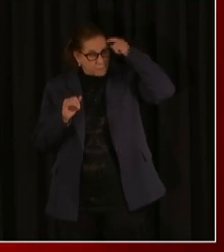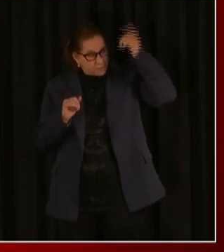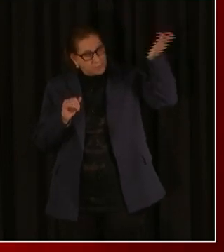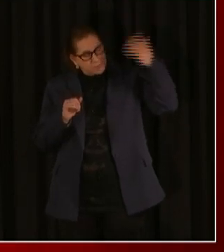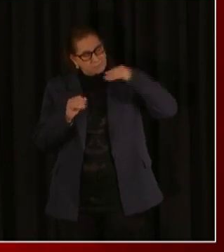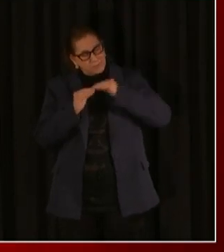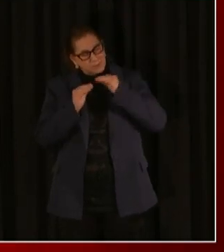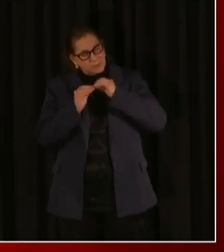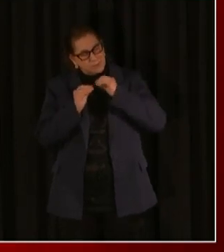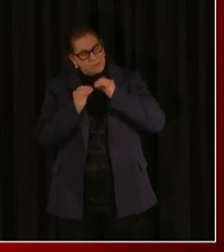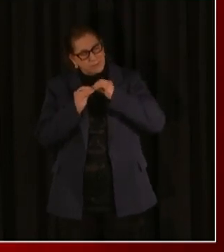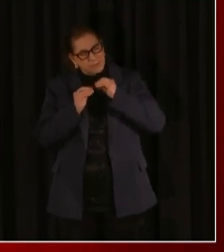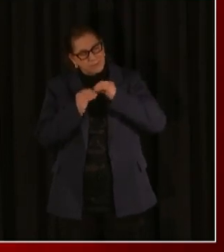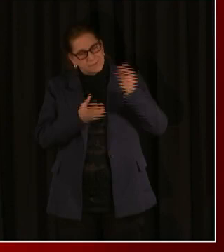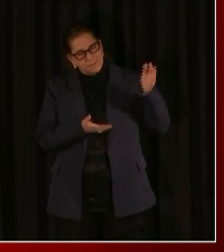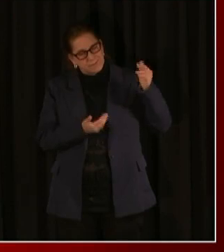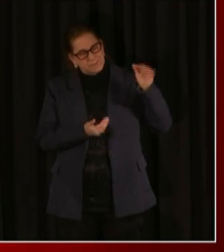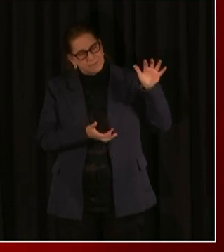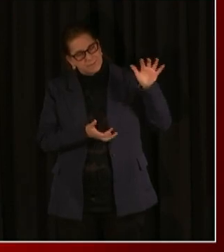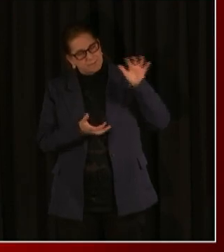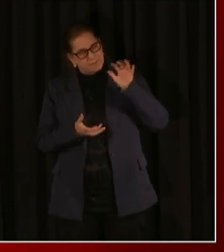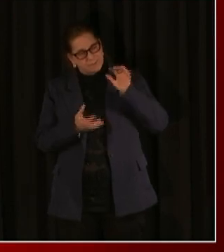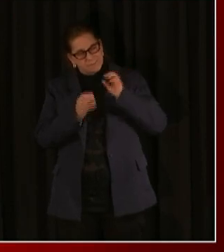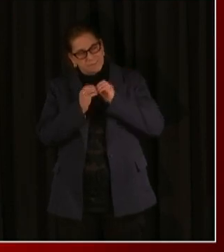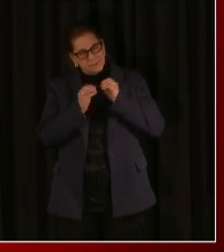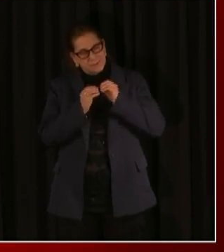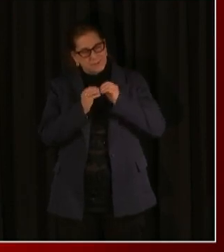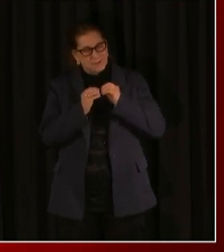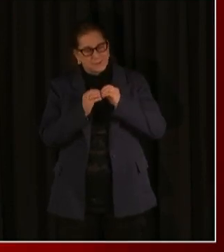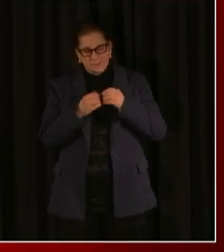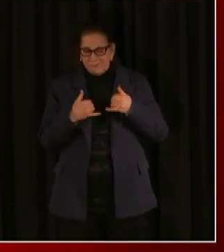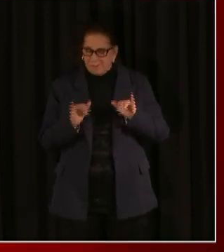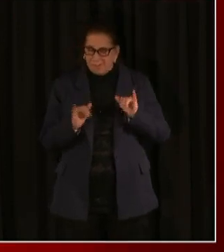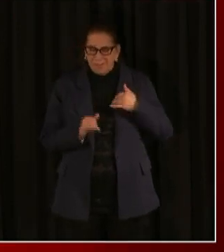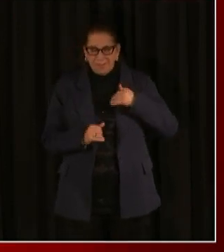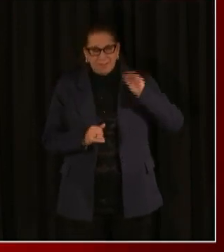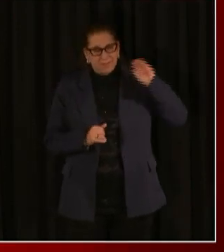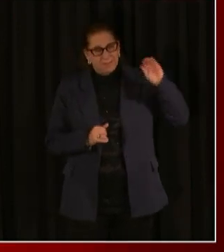and eliminate some of the problems that we're having with registering.